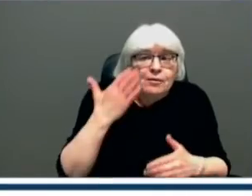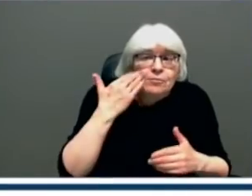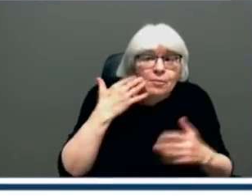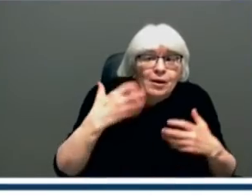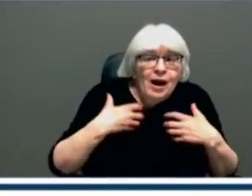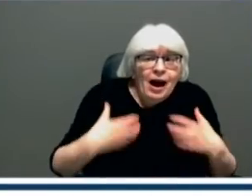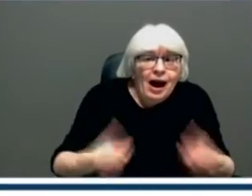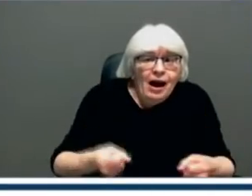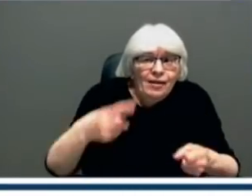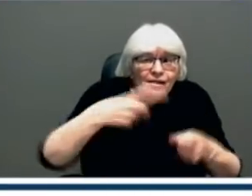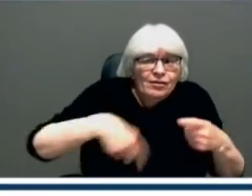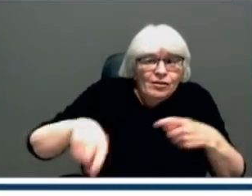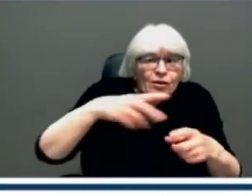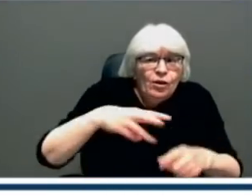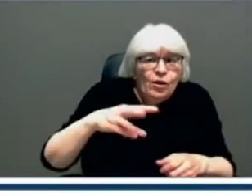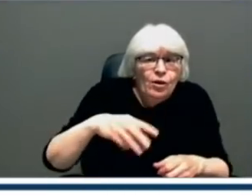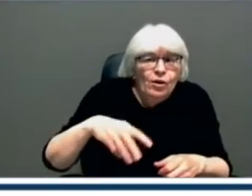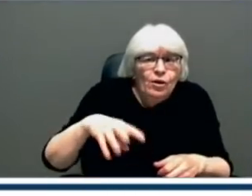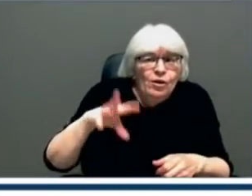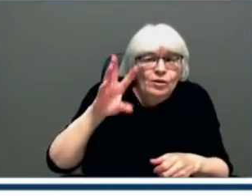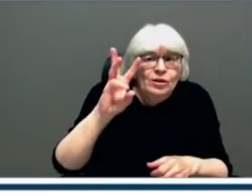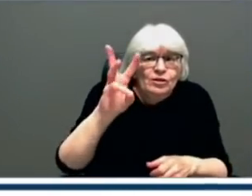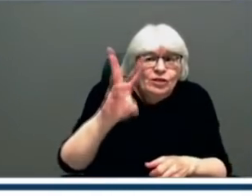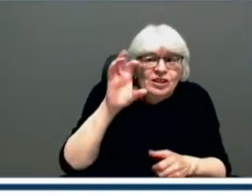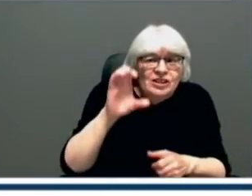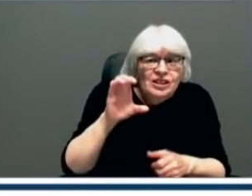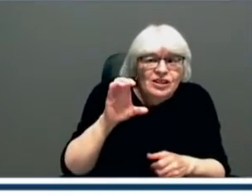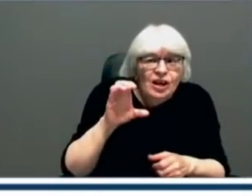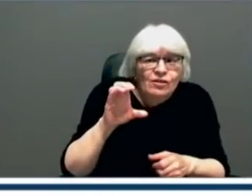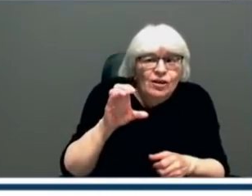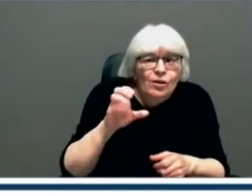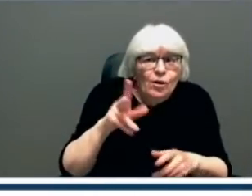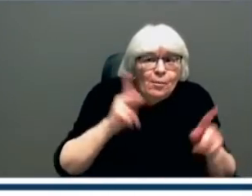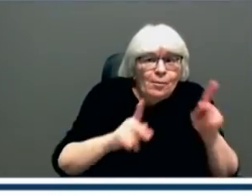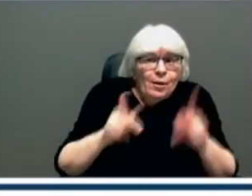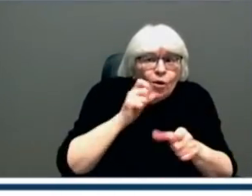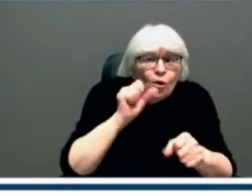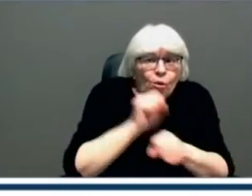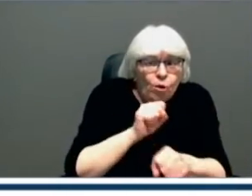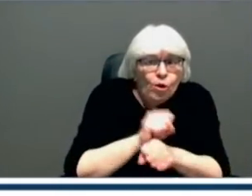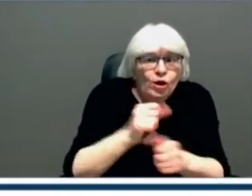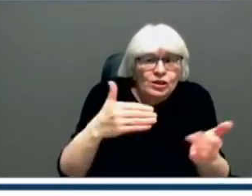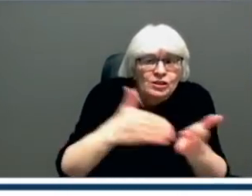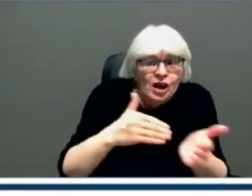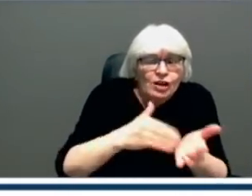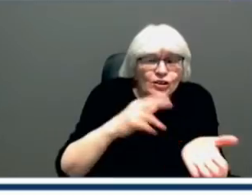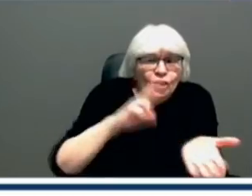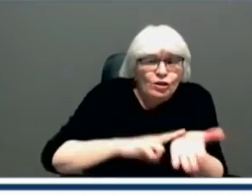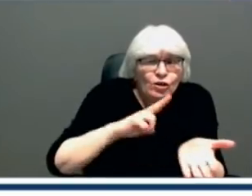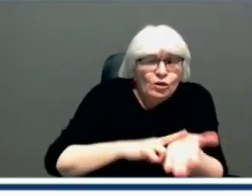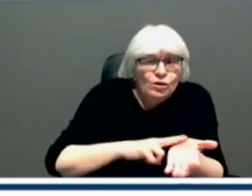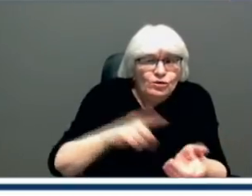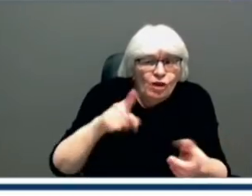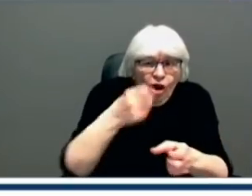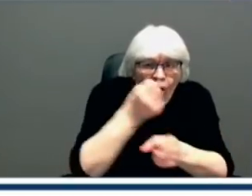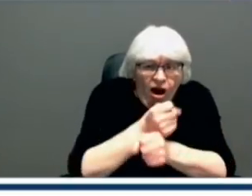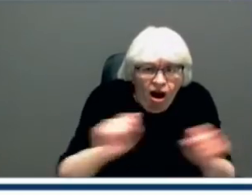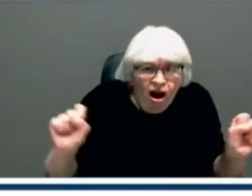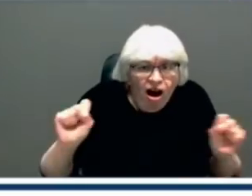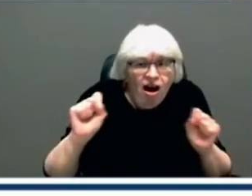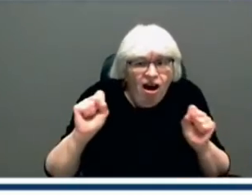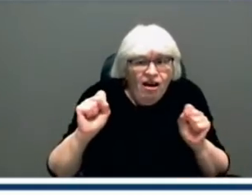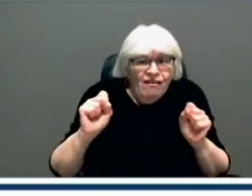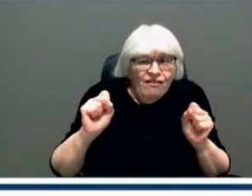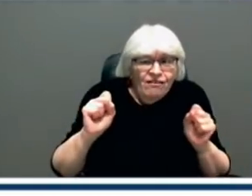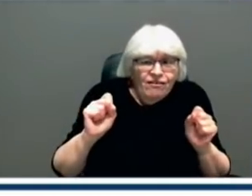isolating right now due to some level of COVID around them. What is your take on the workforce pressures the current